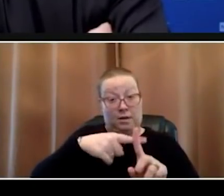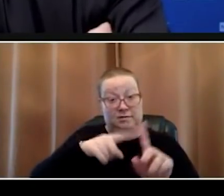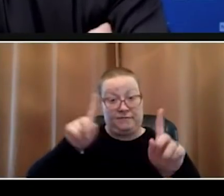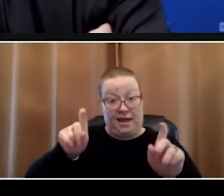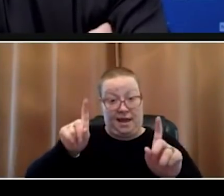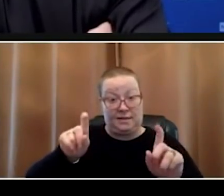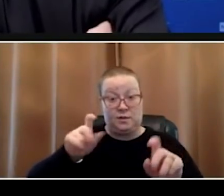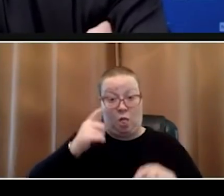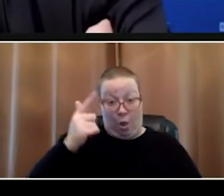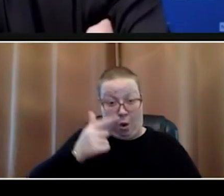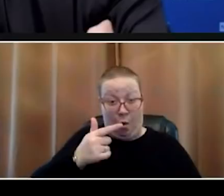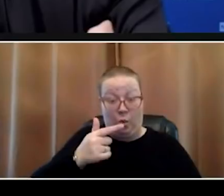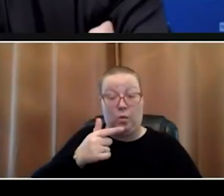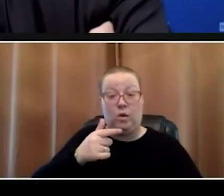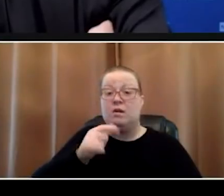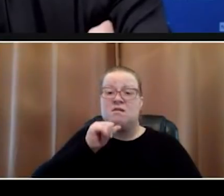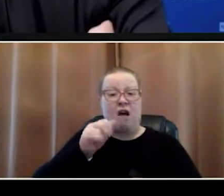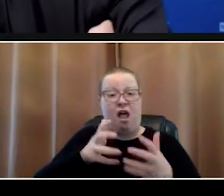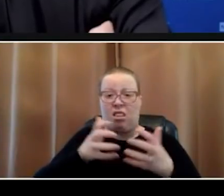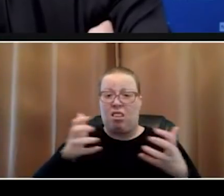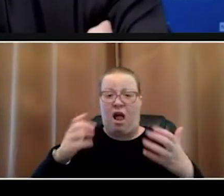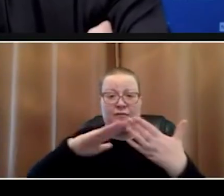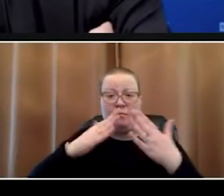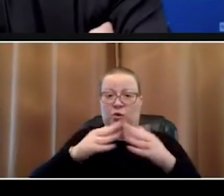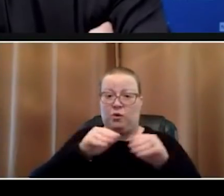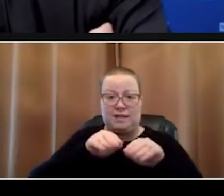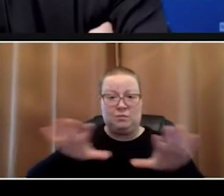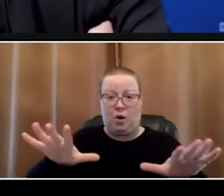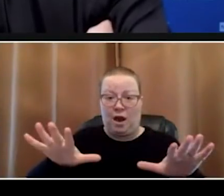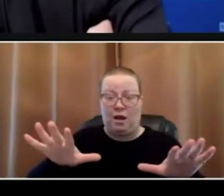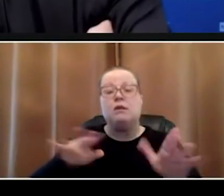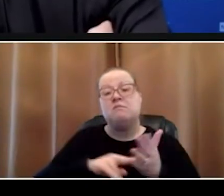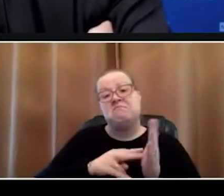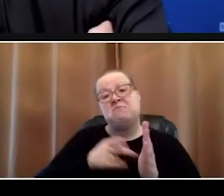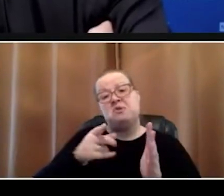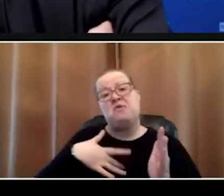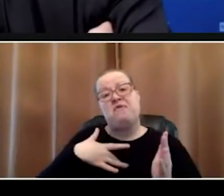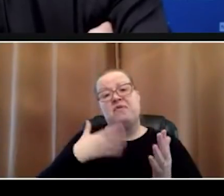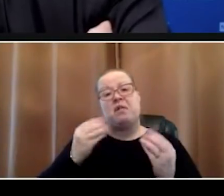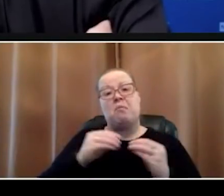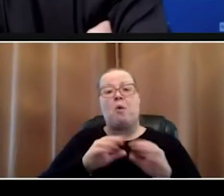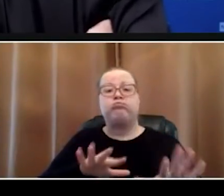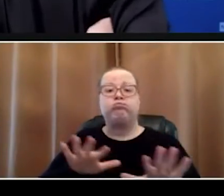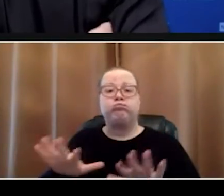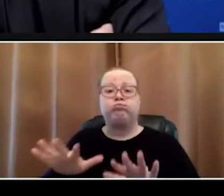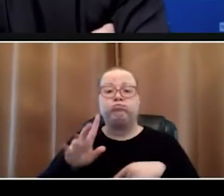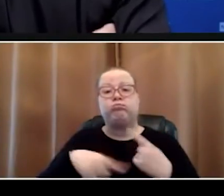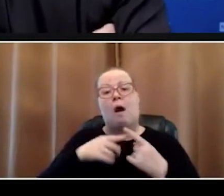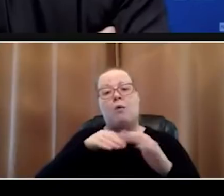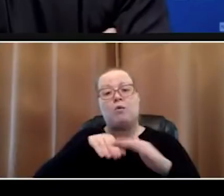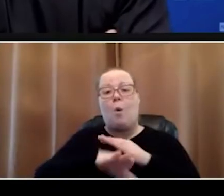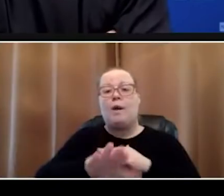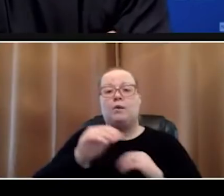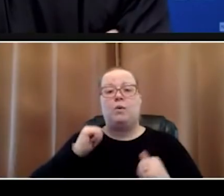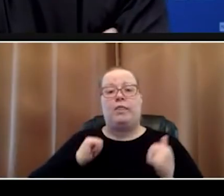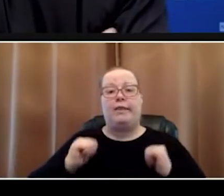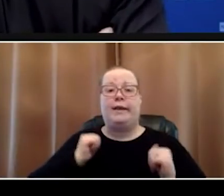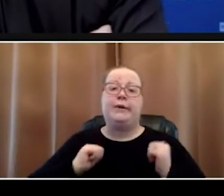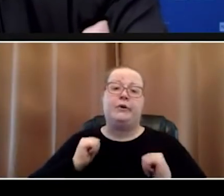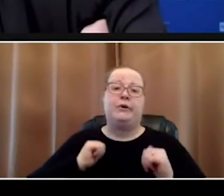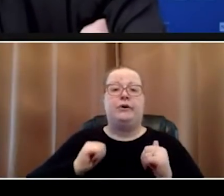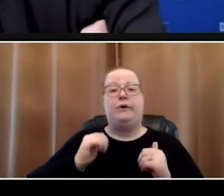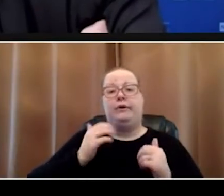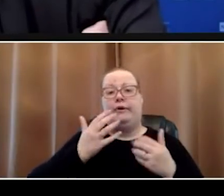community spread, you could feel much, much more relaxed about going into a theater and maybe taking every third